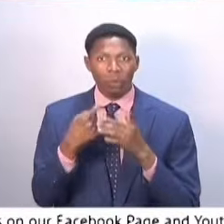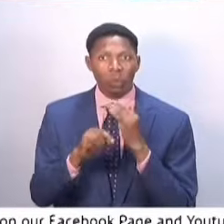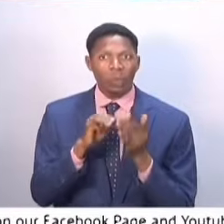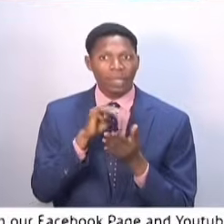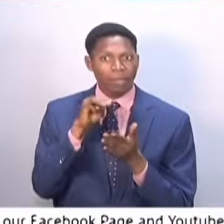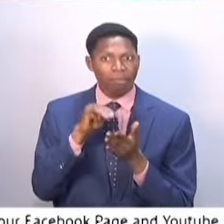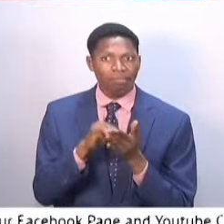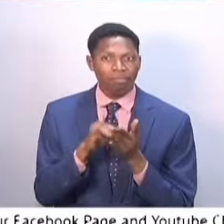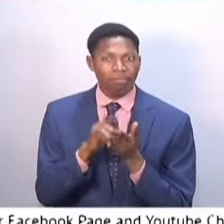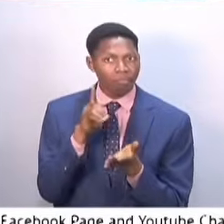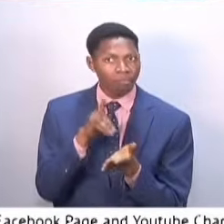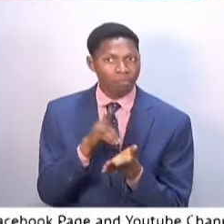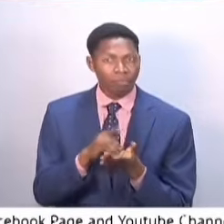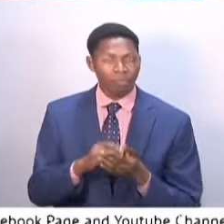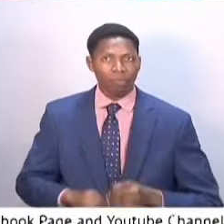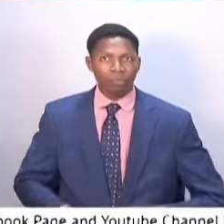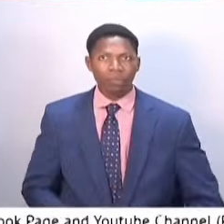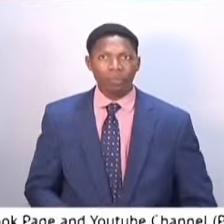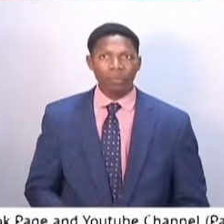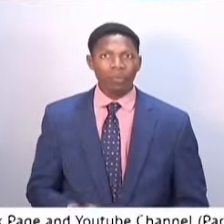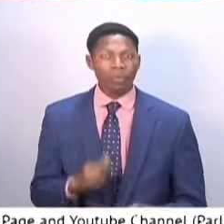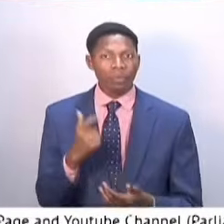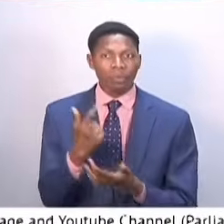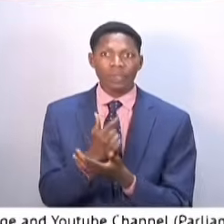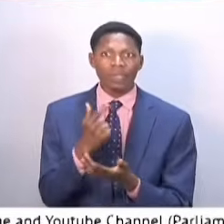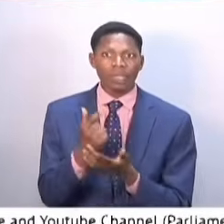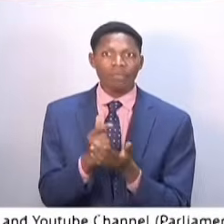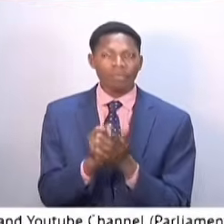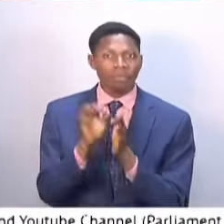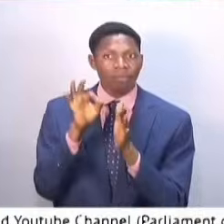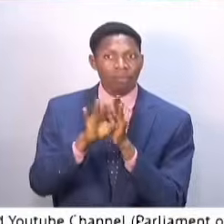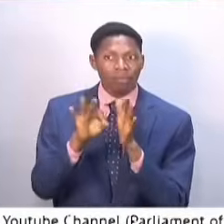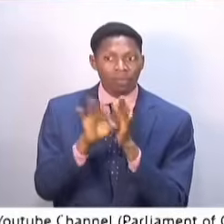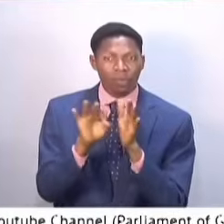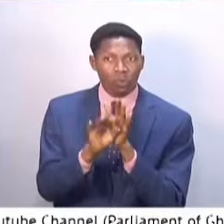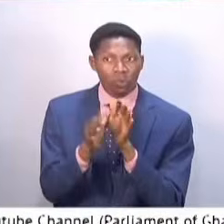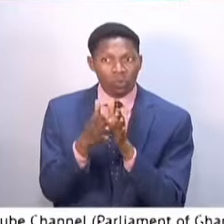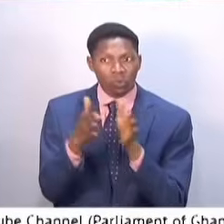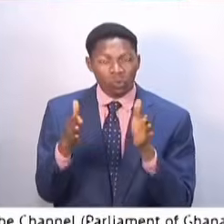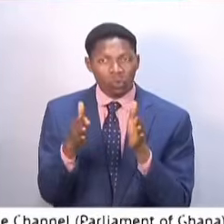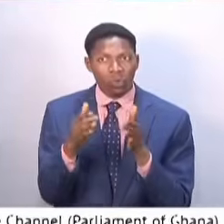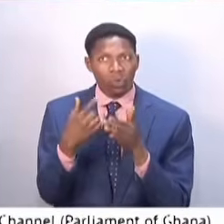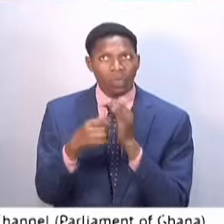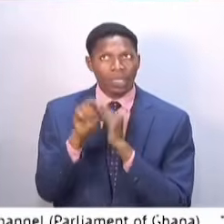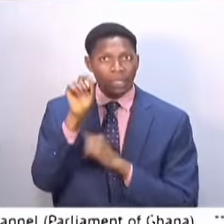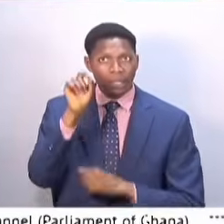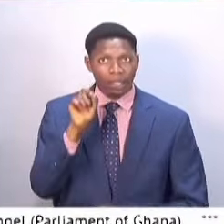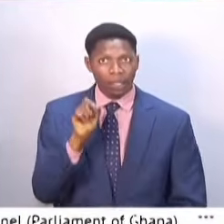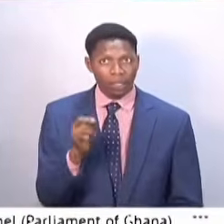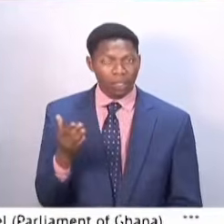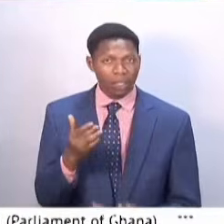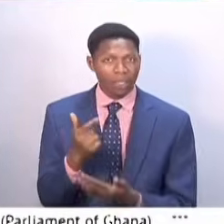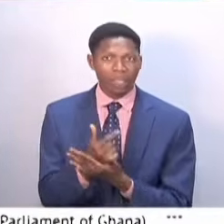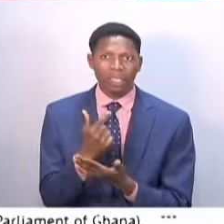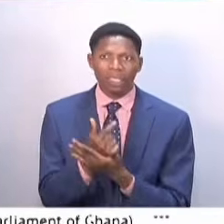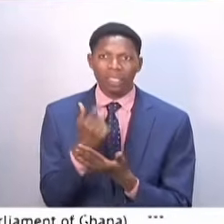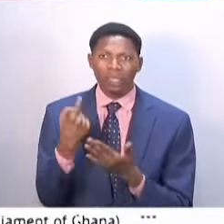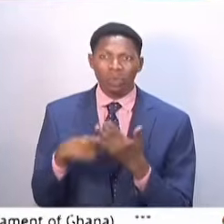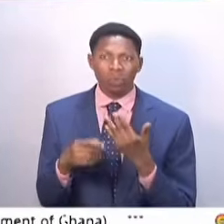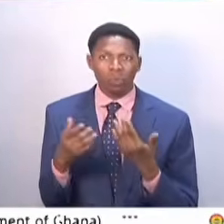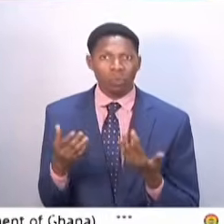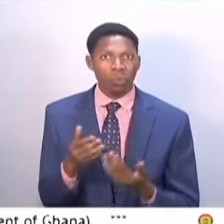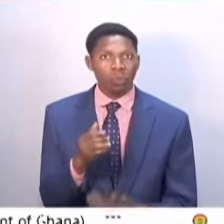doctors. Ghana's physician population gap, that is physician to population ratio, currently stands